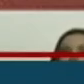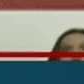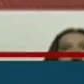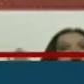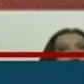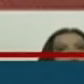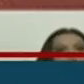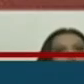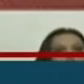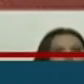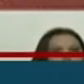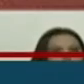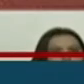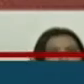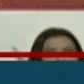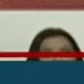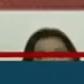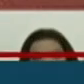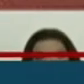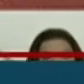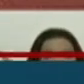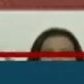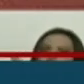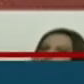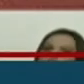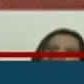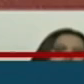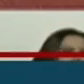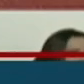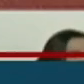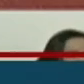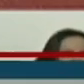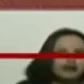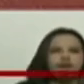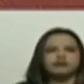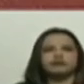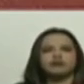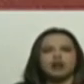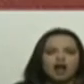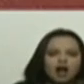United Solidarity Party of Venezuela will never be in complicity.